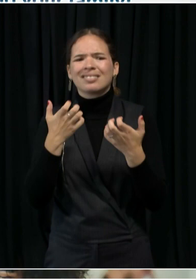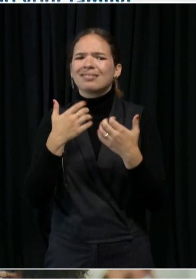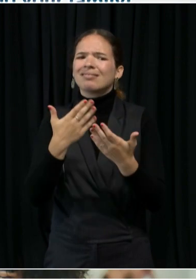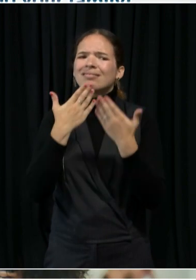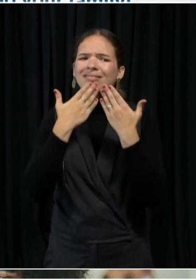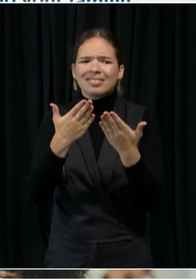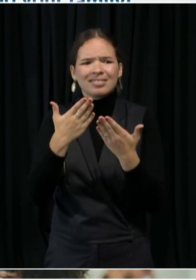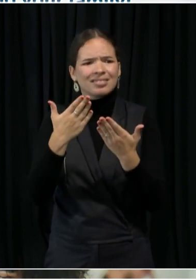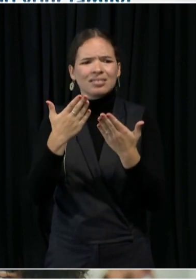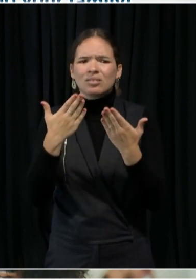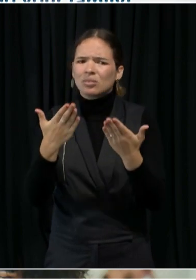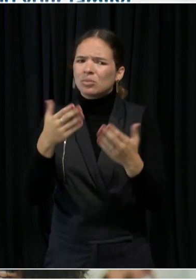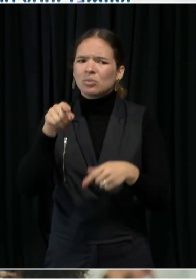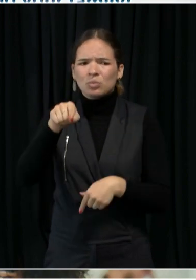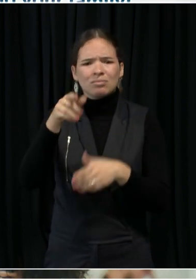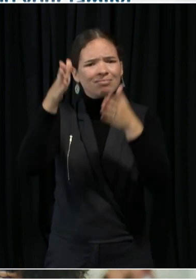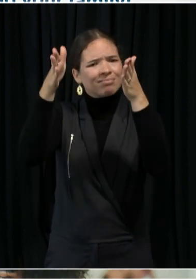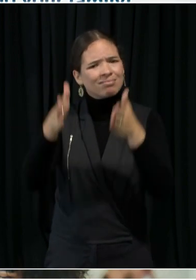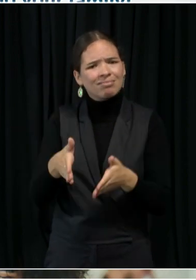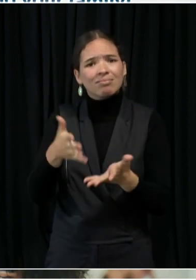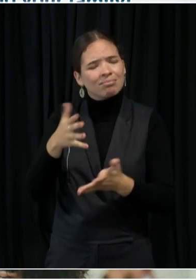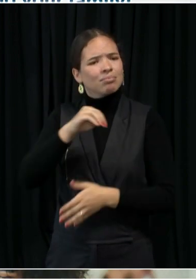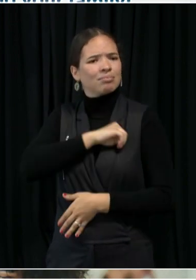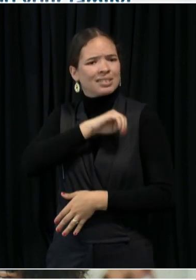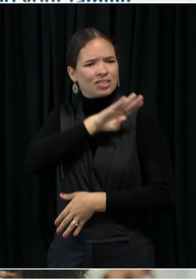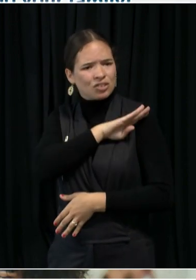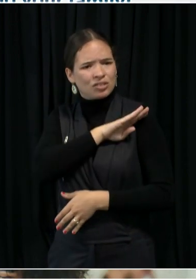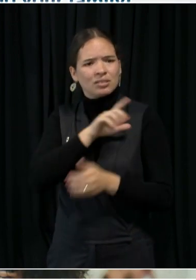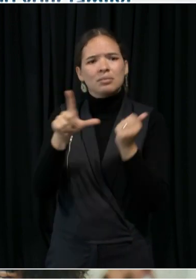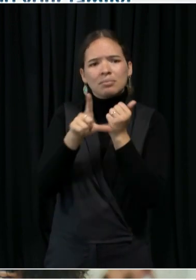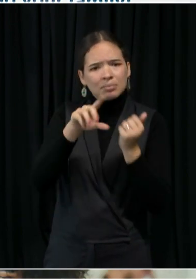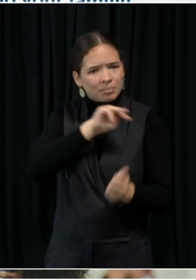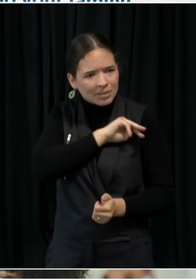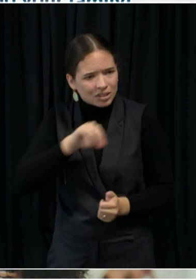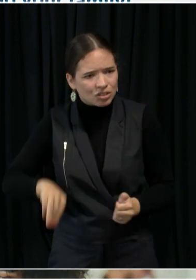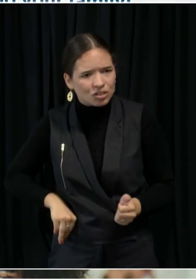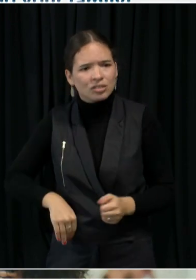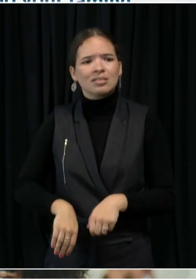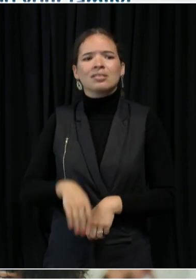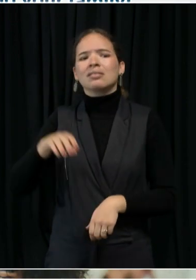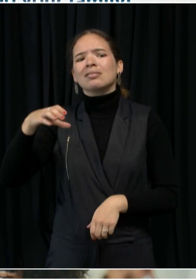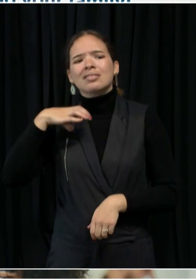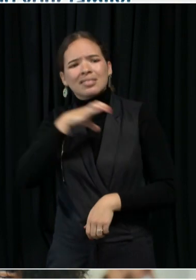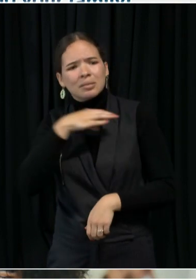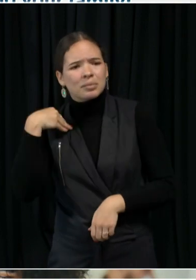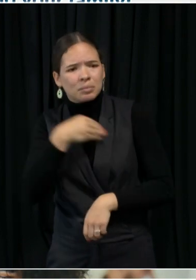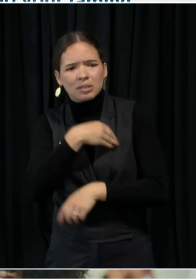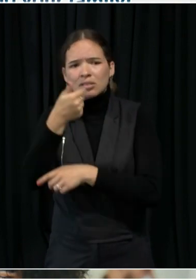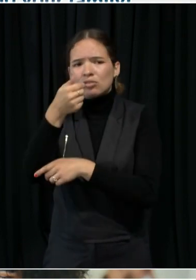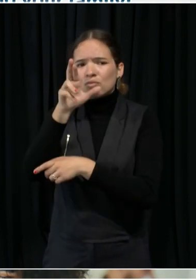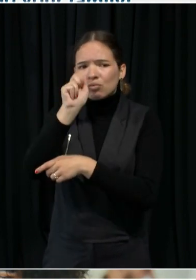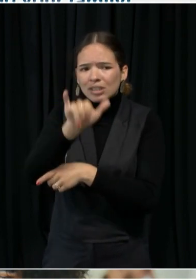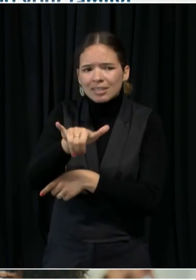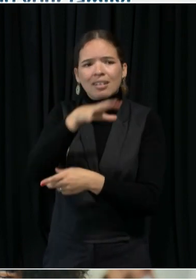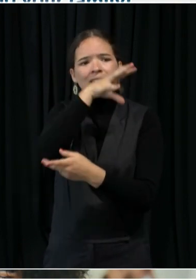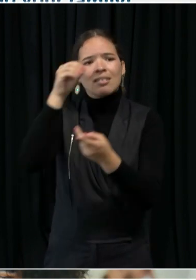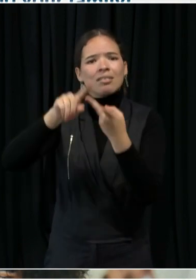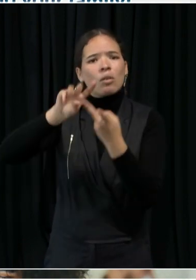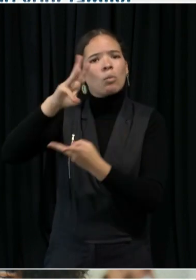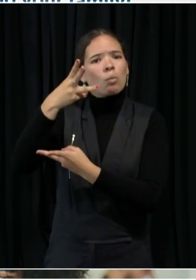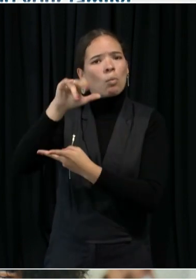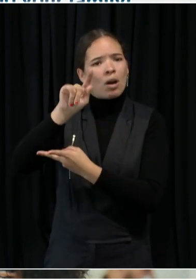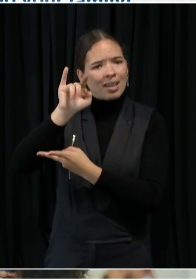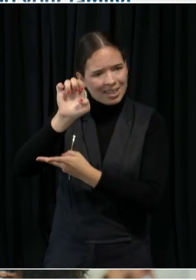mayor, to Deputy Mayor Wayne Turnage, to council members Vince Gray and Trayon White, to the support